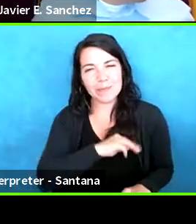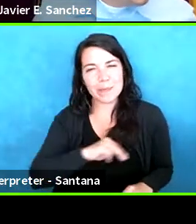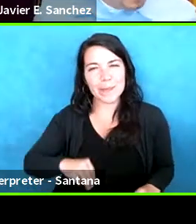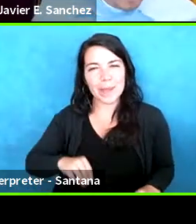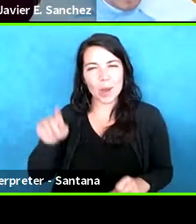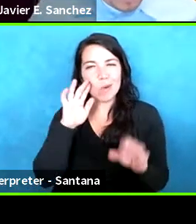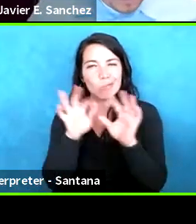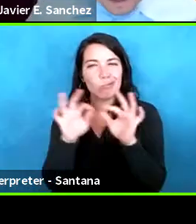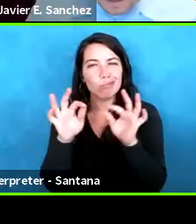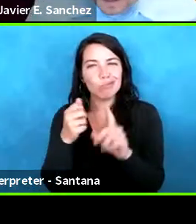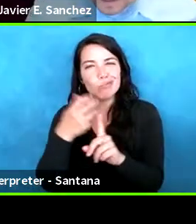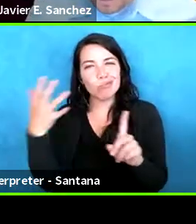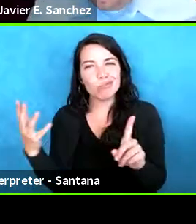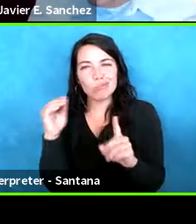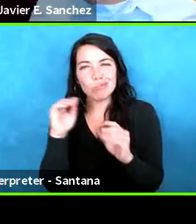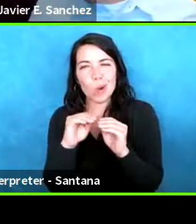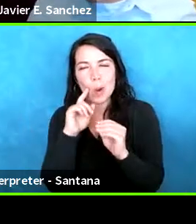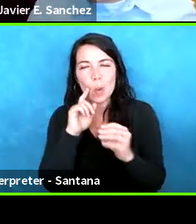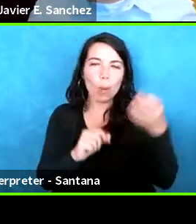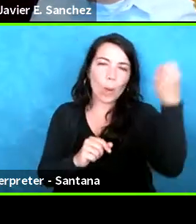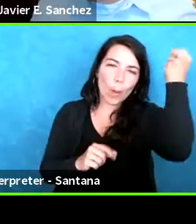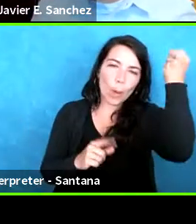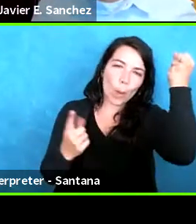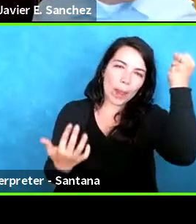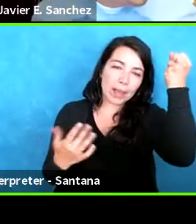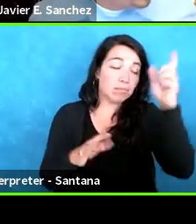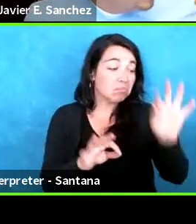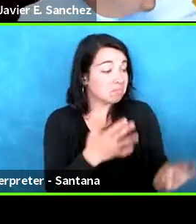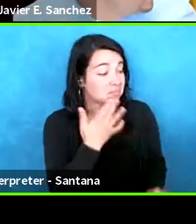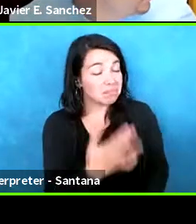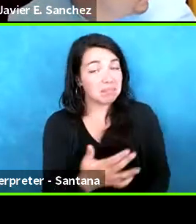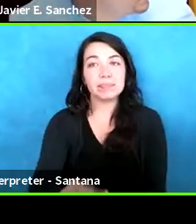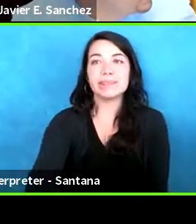bit on that. Thank you. Thank you, Counselor.